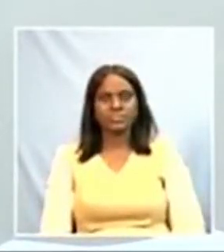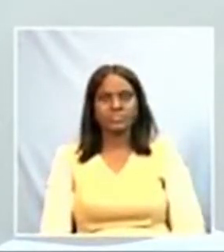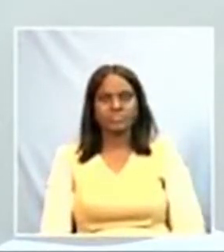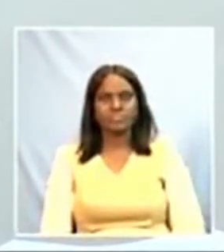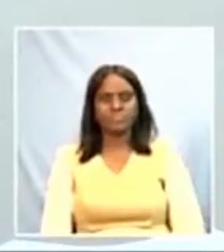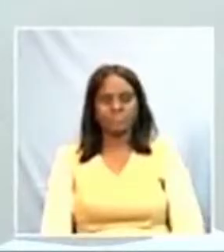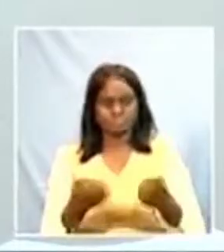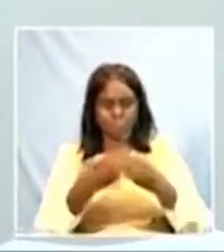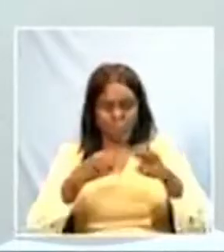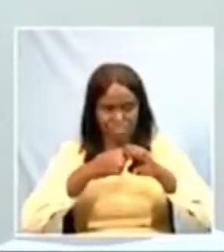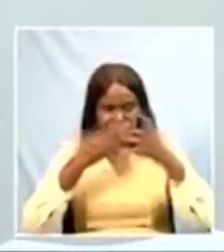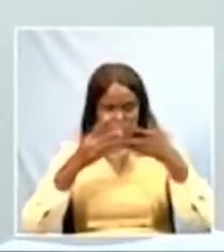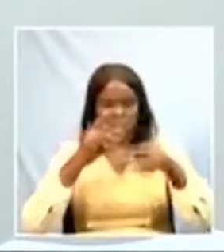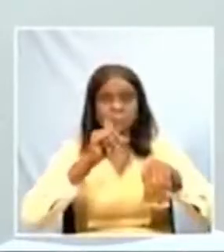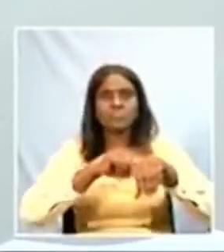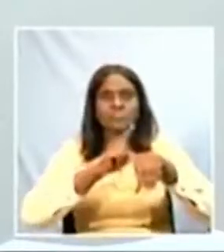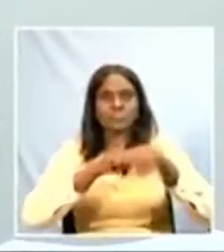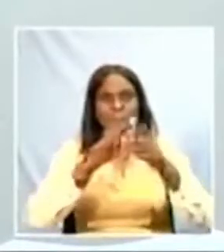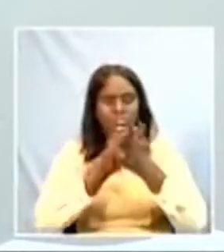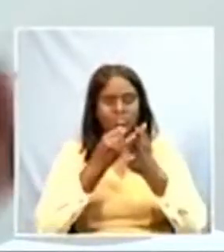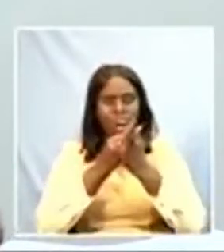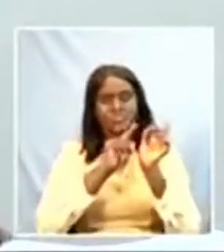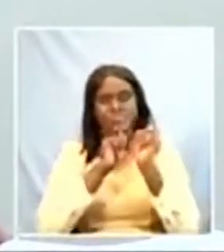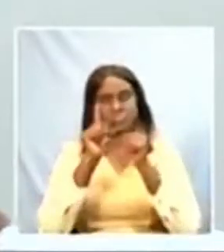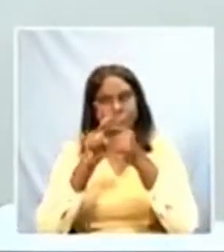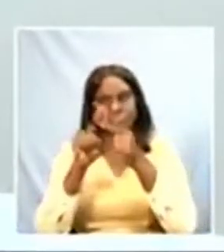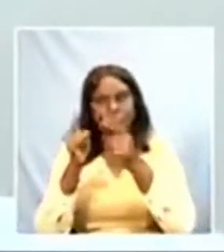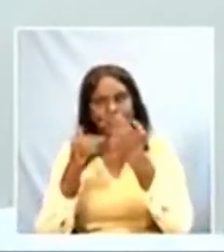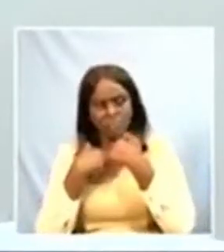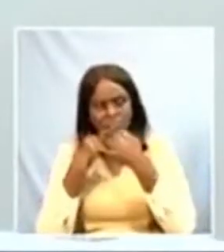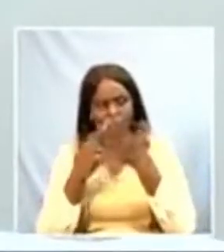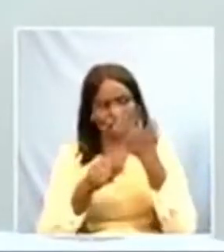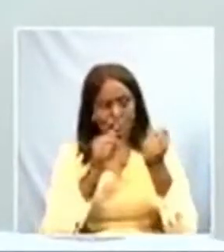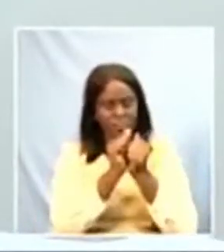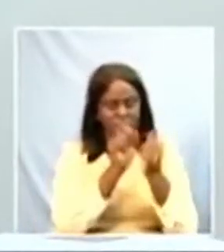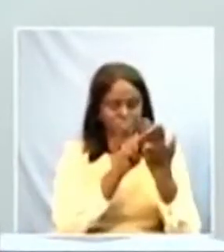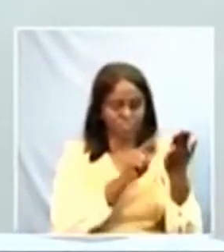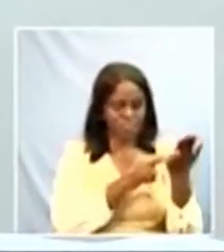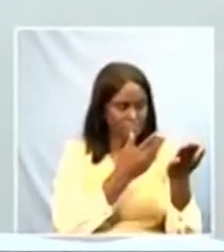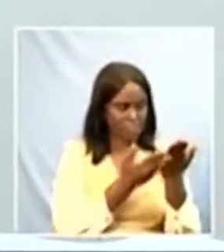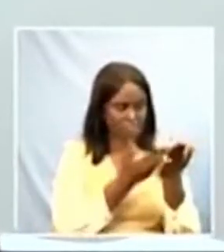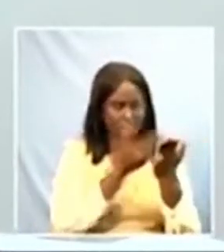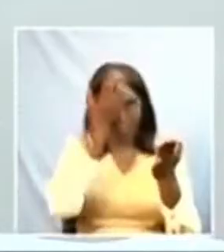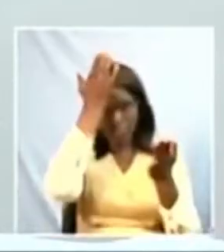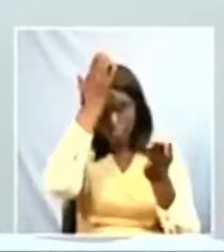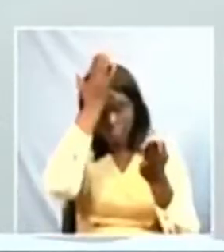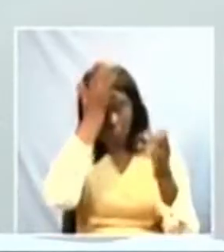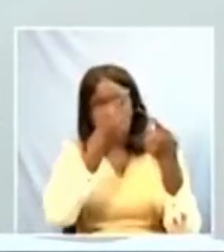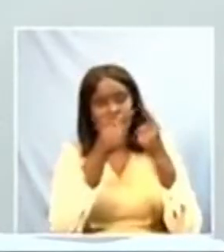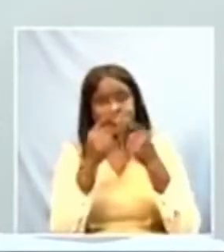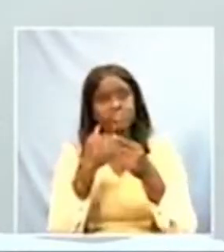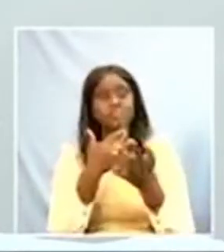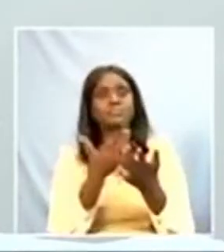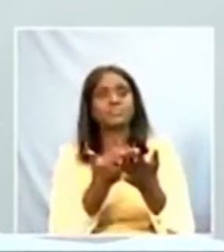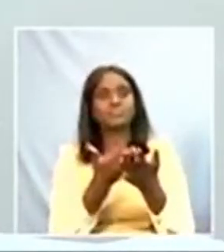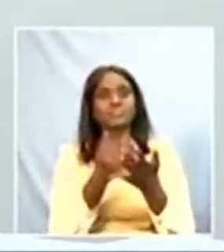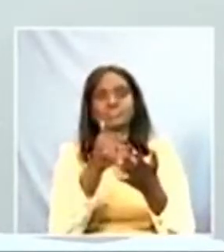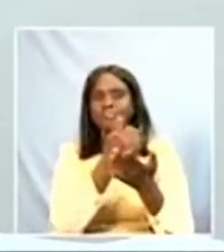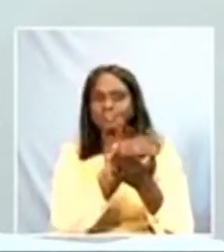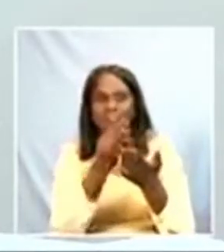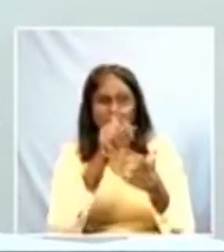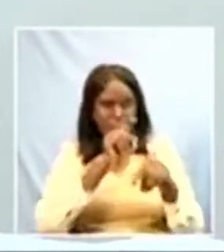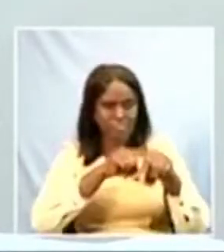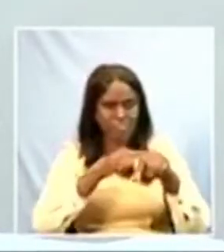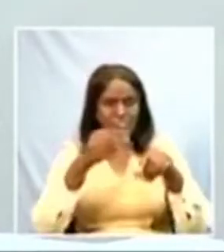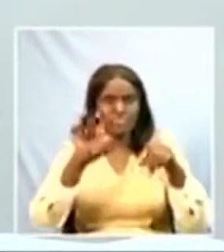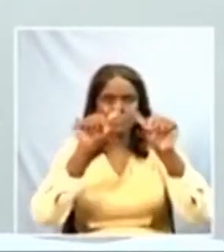You are even wasting resources going to come up with these reports where the dates are different. You failed at the